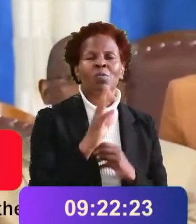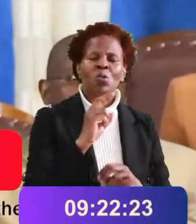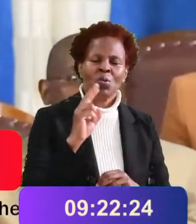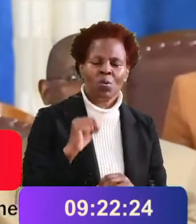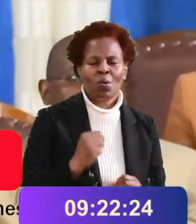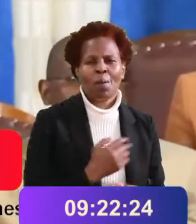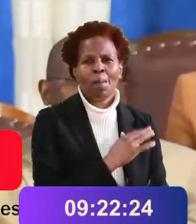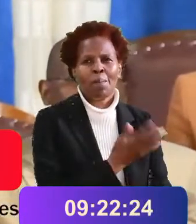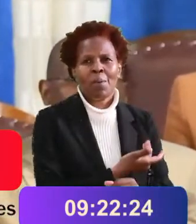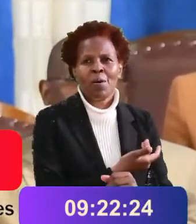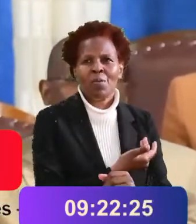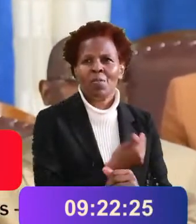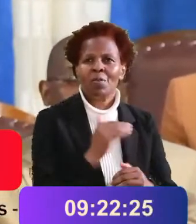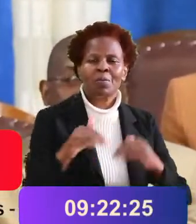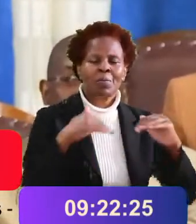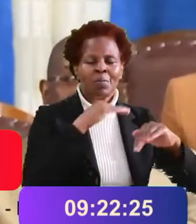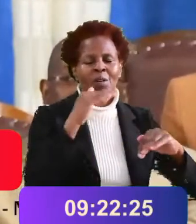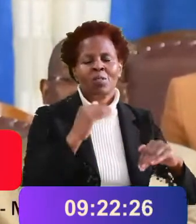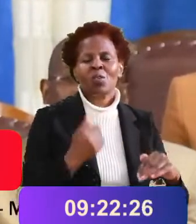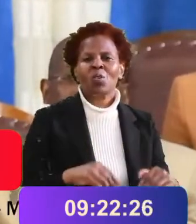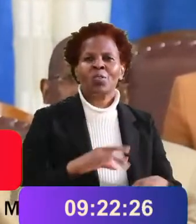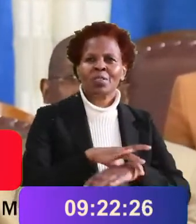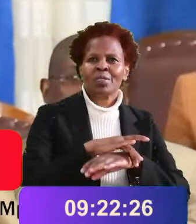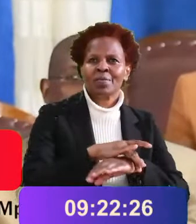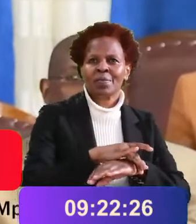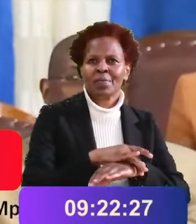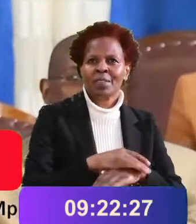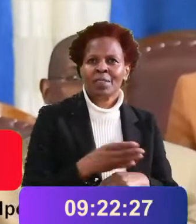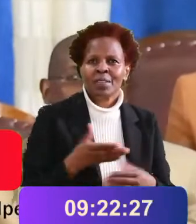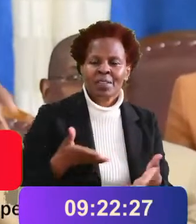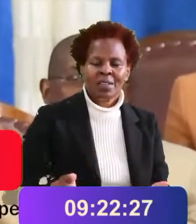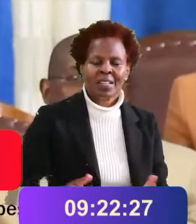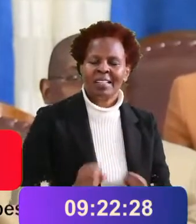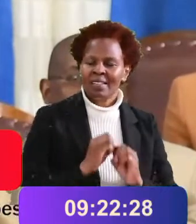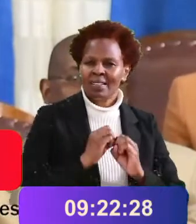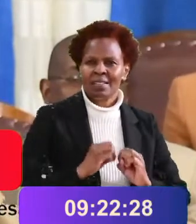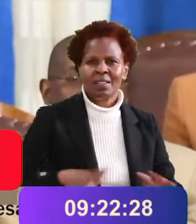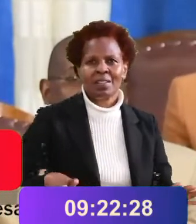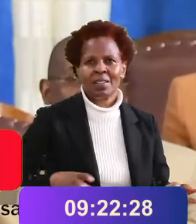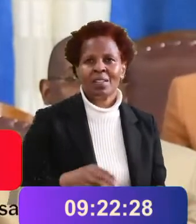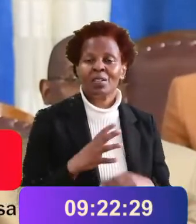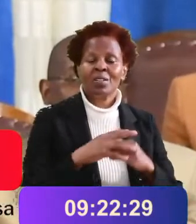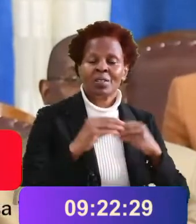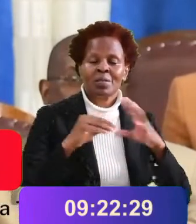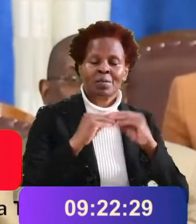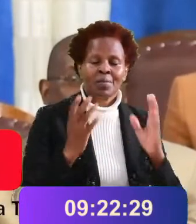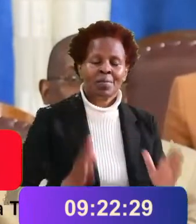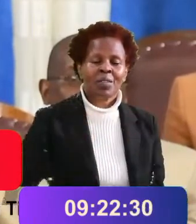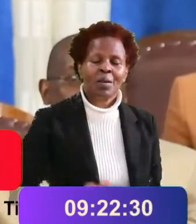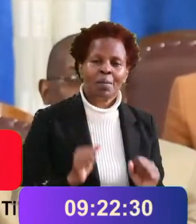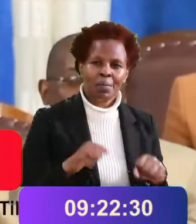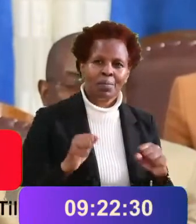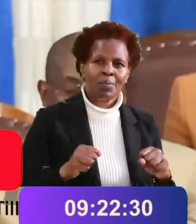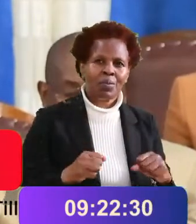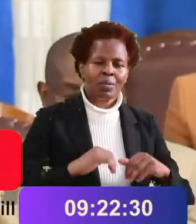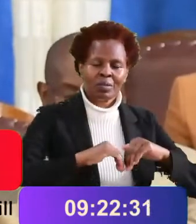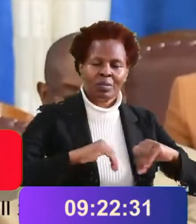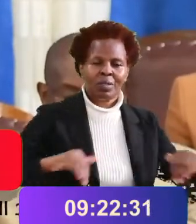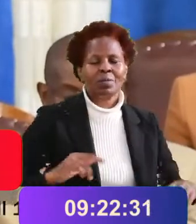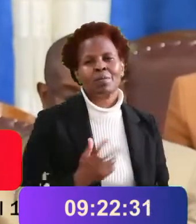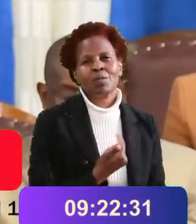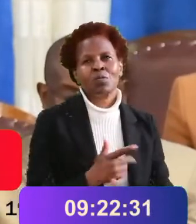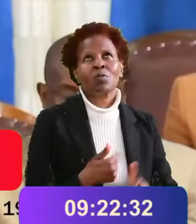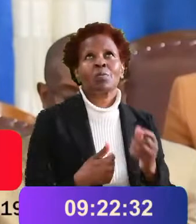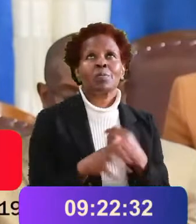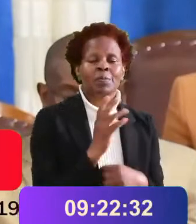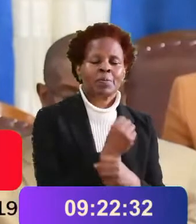the sky above or in the earth below, indeed, nothing in all creation will ever be able to separate us from